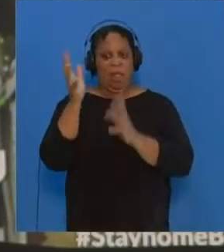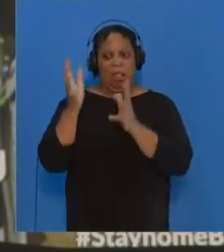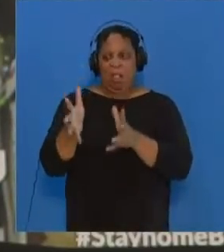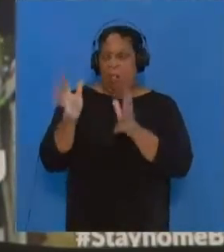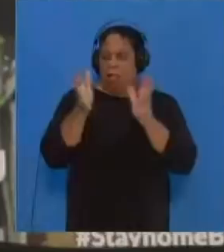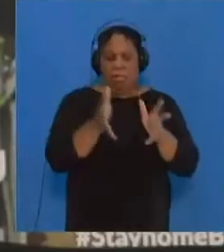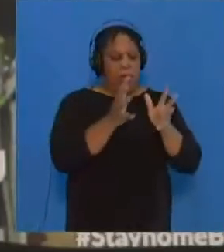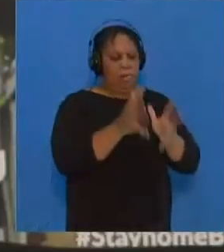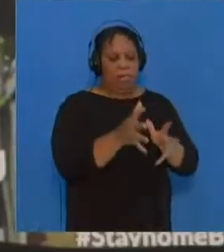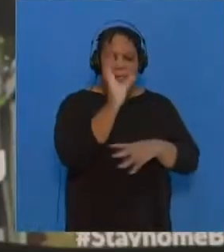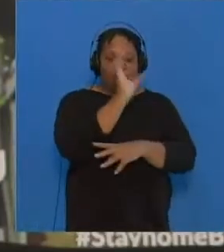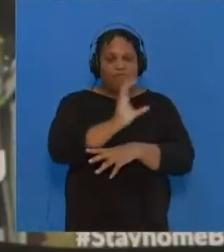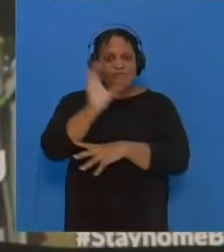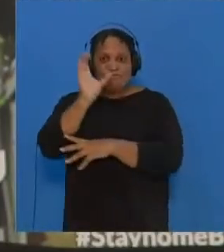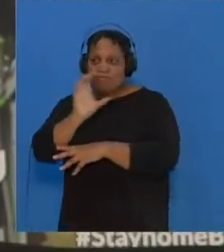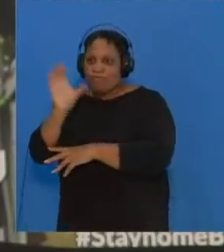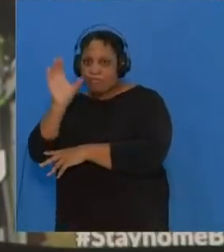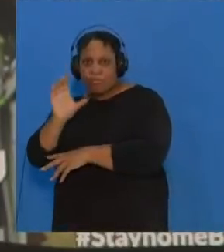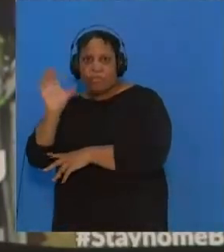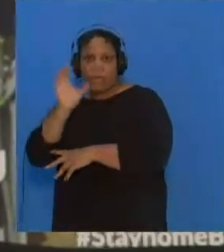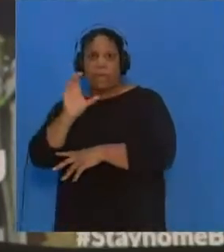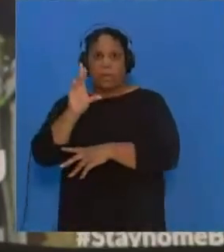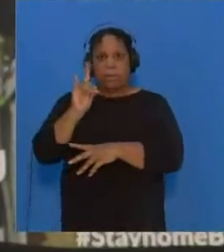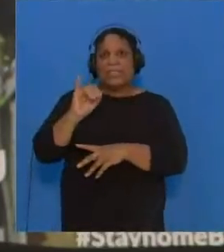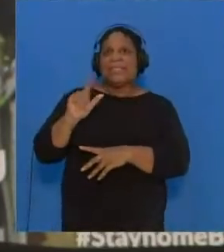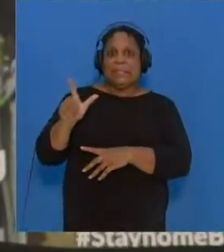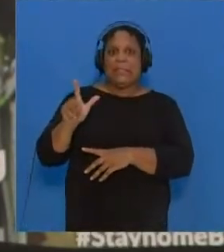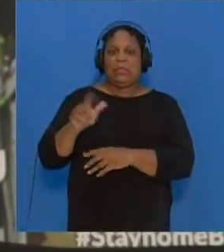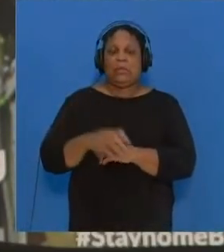with reference to locating Miss Dill.